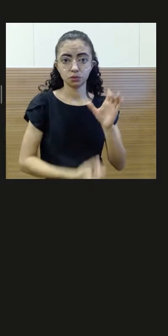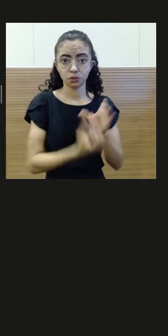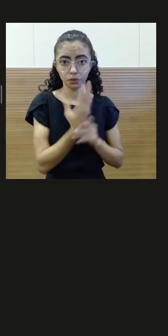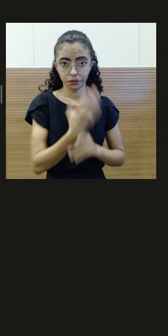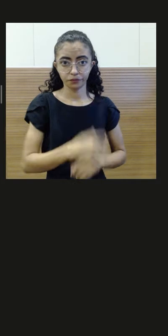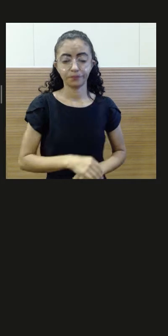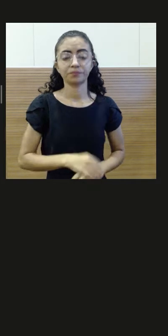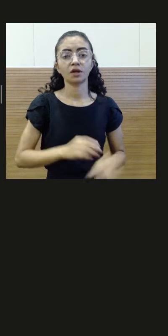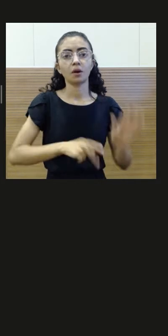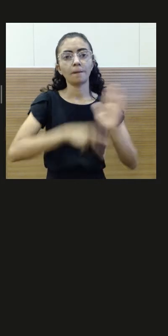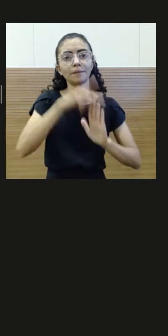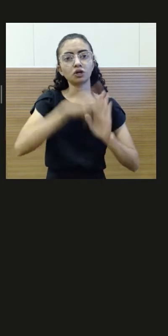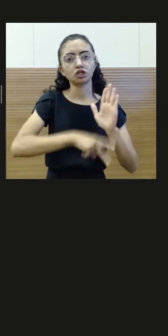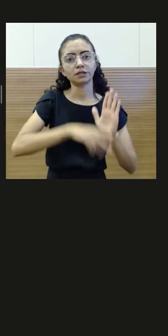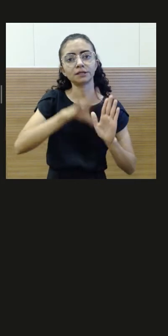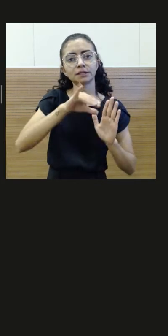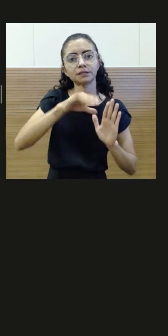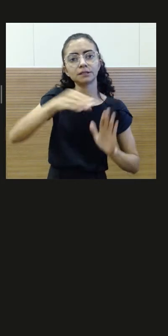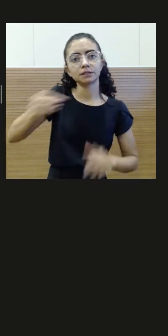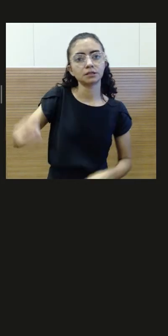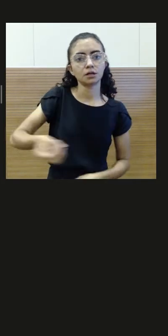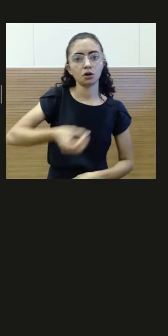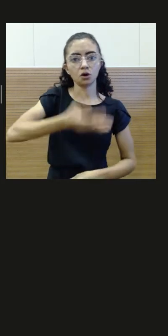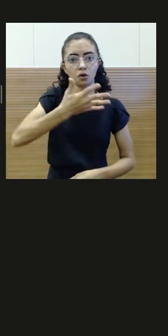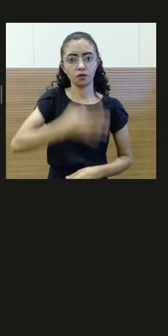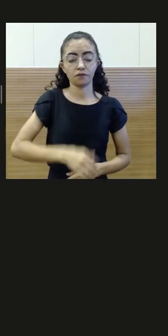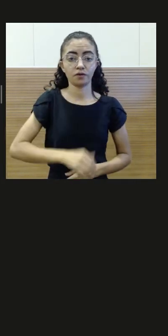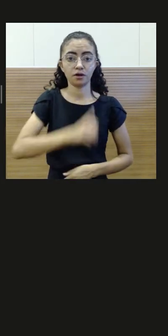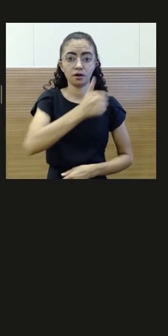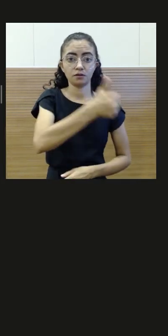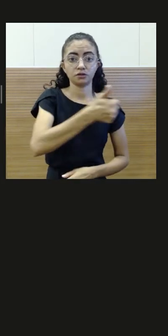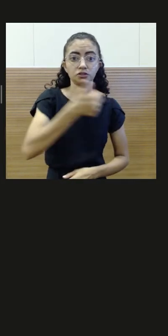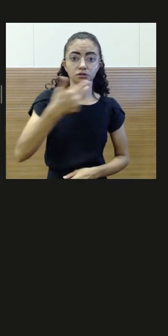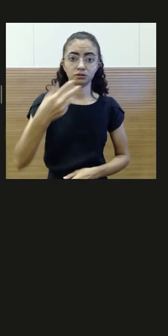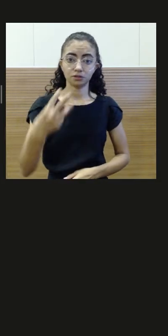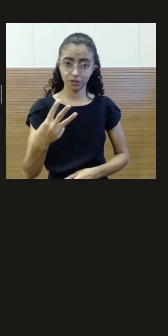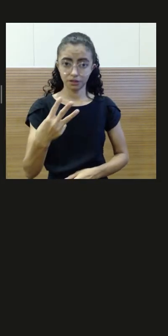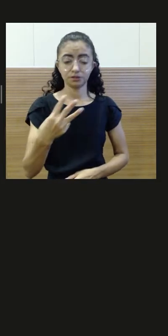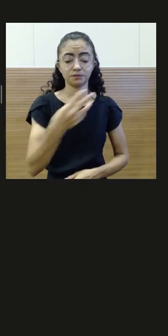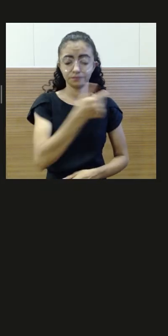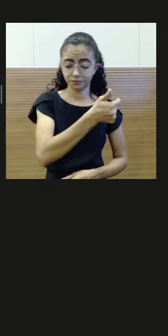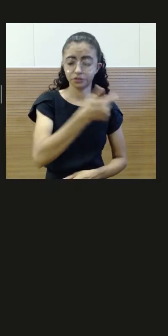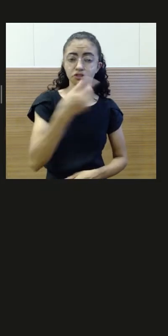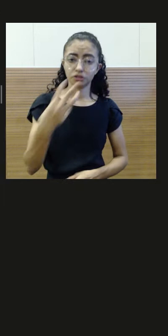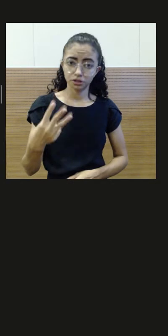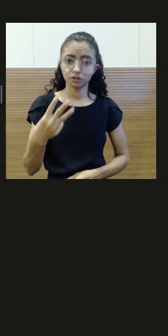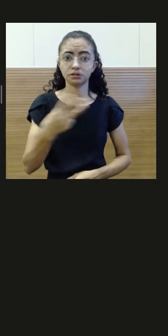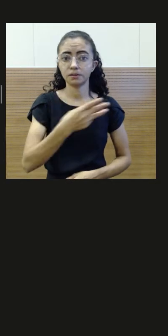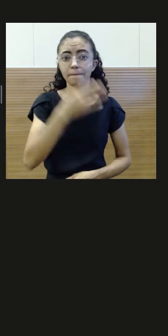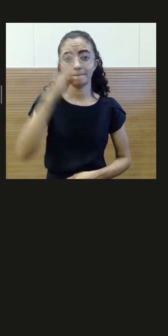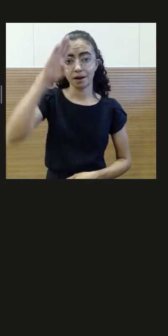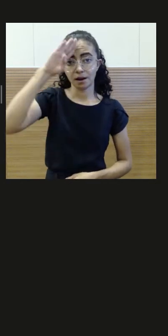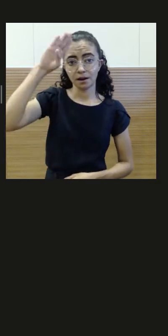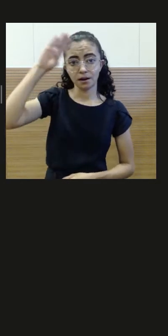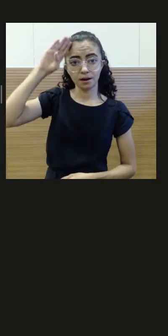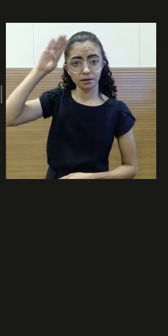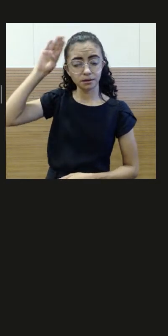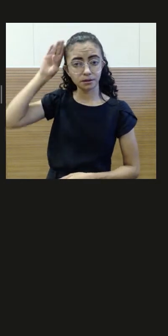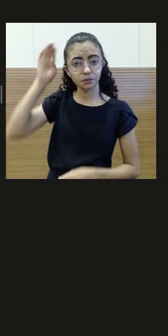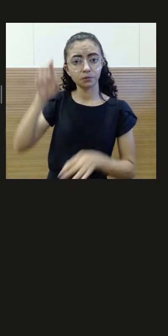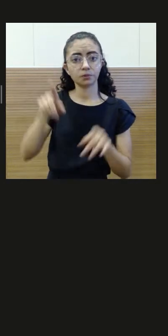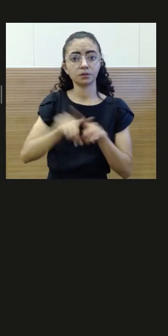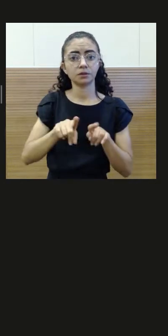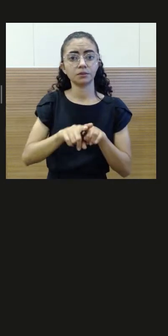of 23 scholars and authors, including 3 successive presidents of the International Union of Nutritional